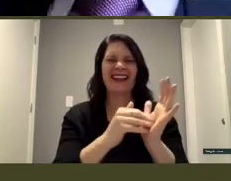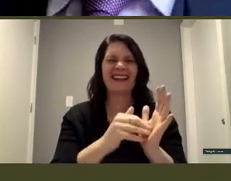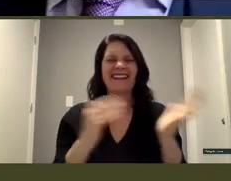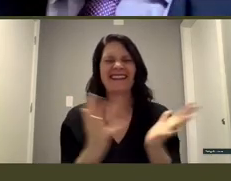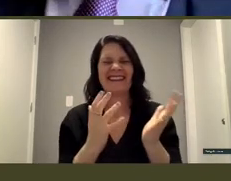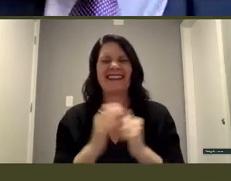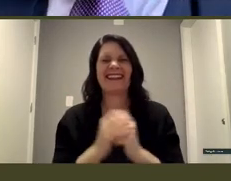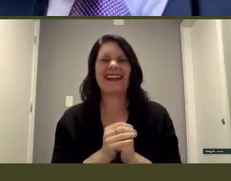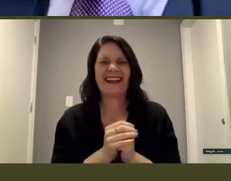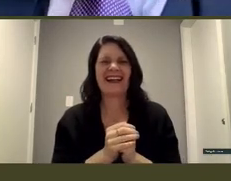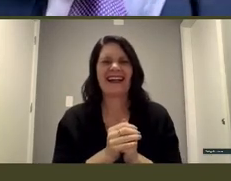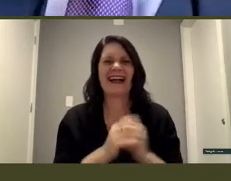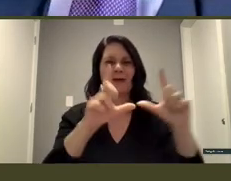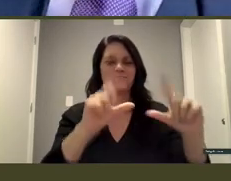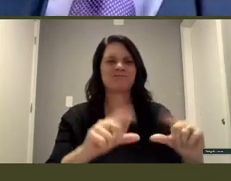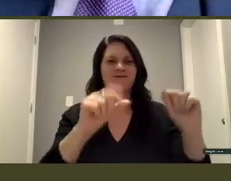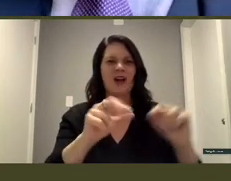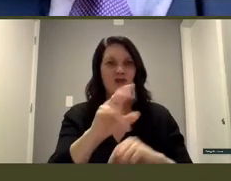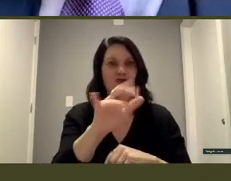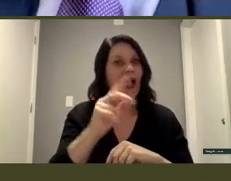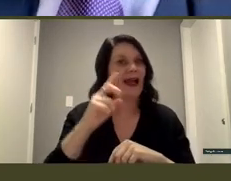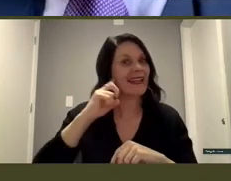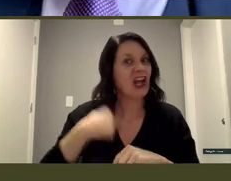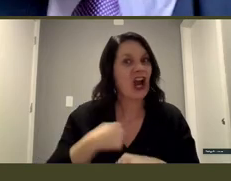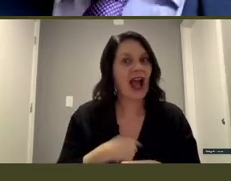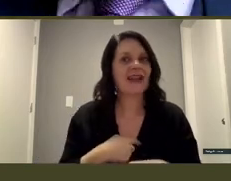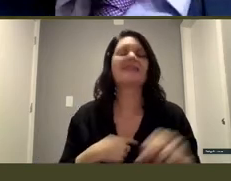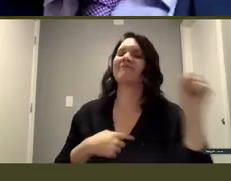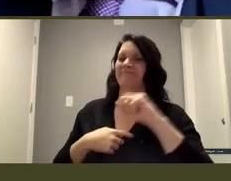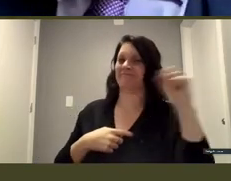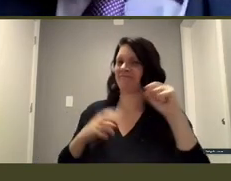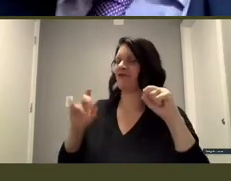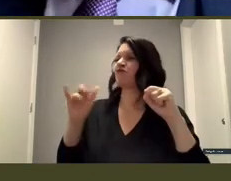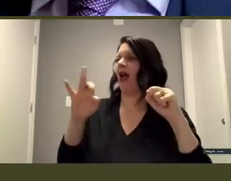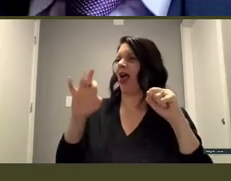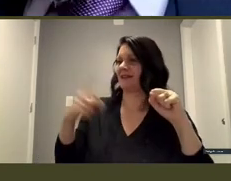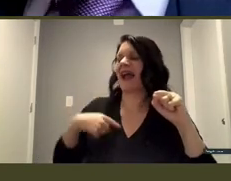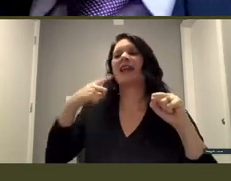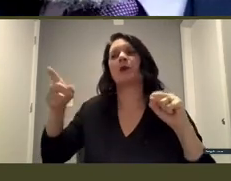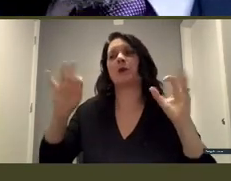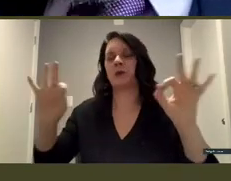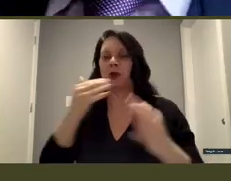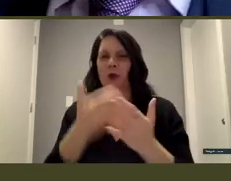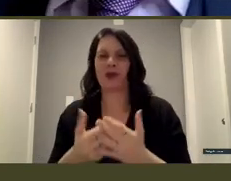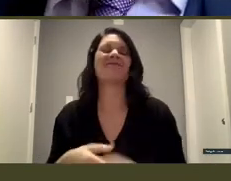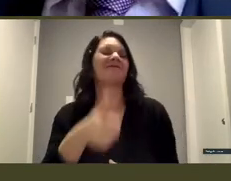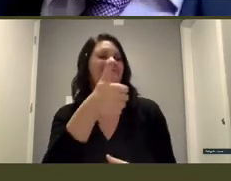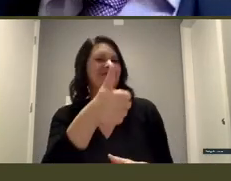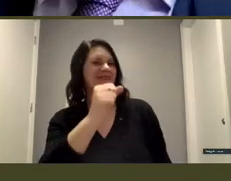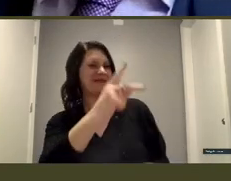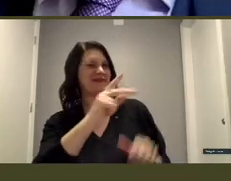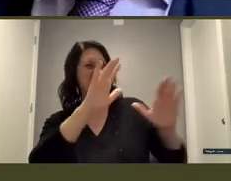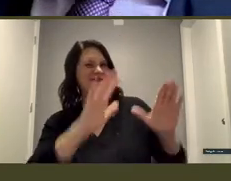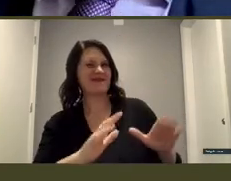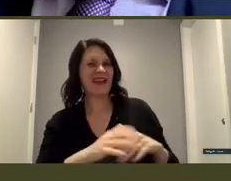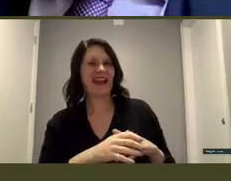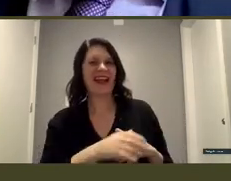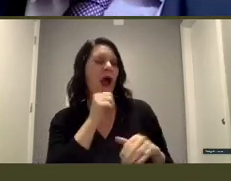he's obviously, Ronald, can you hear us? I'm hearing you now. Okay, great. Don't move your